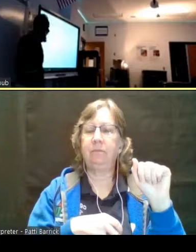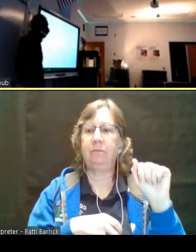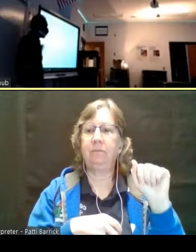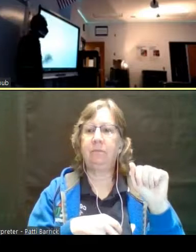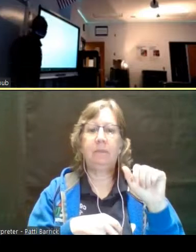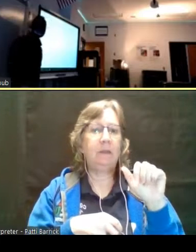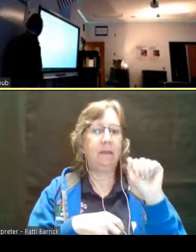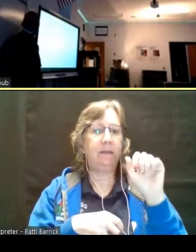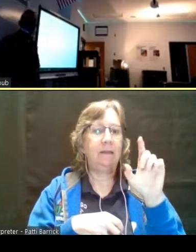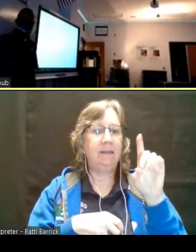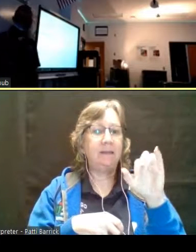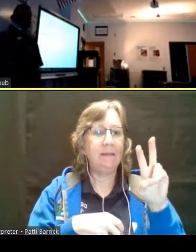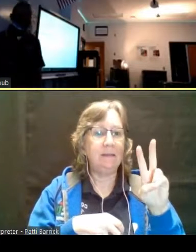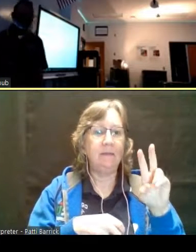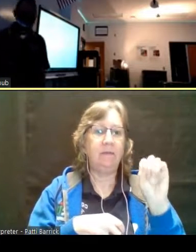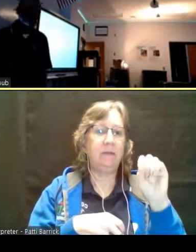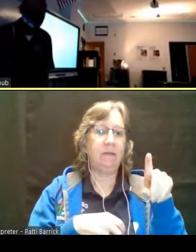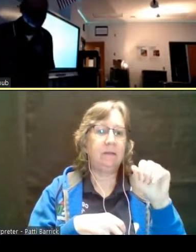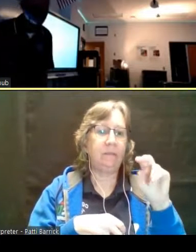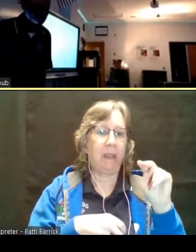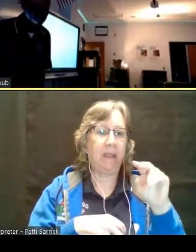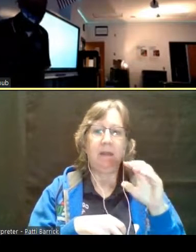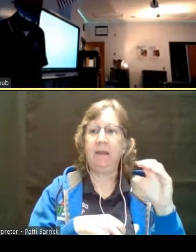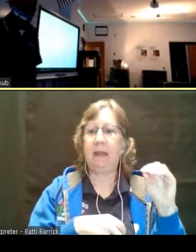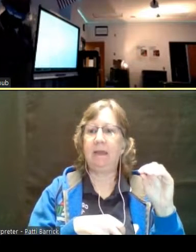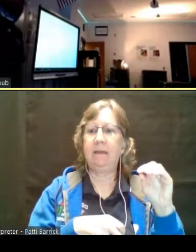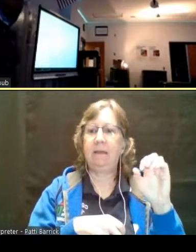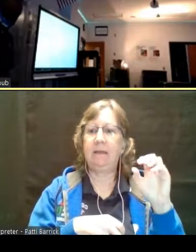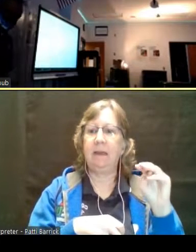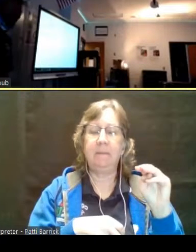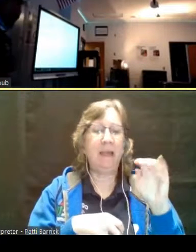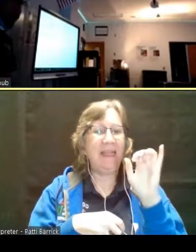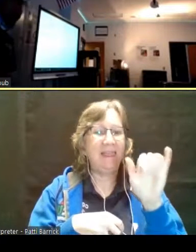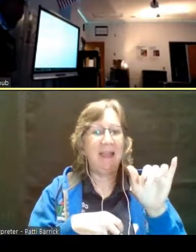EM, and P. That's the element.